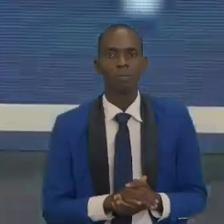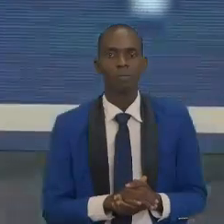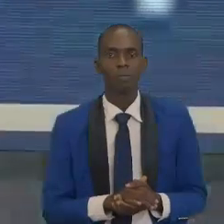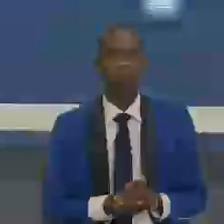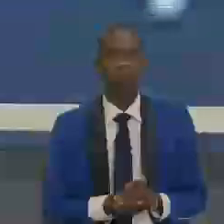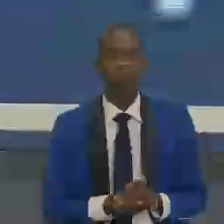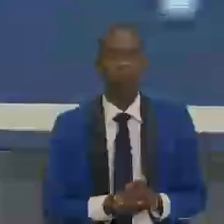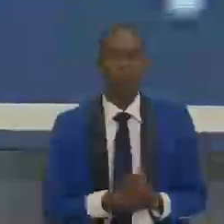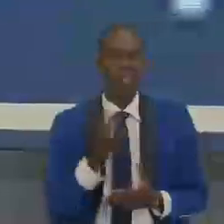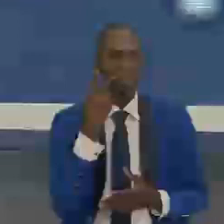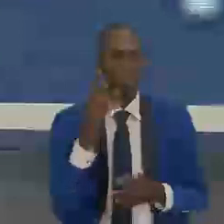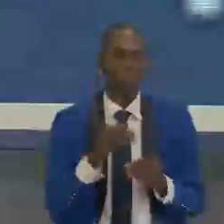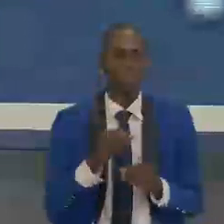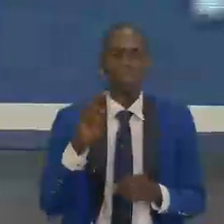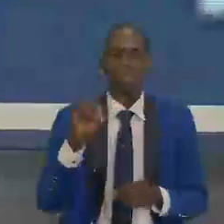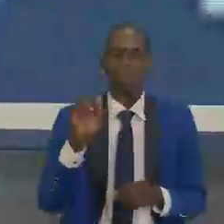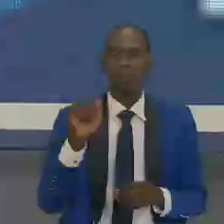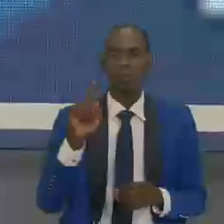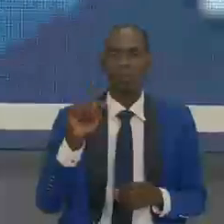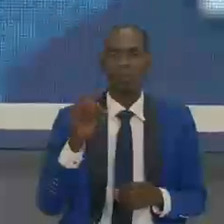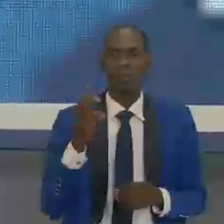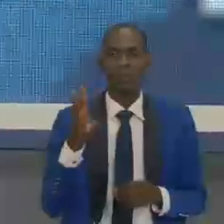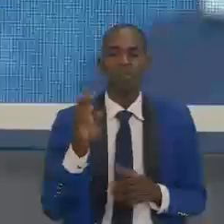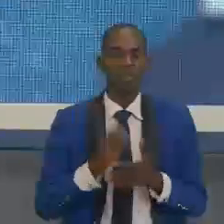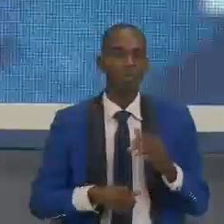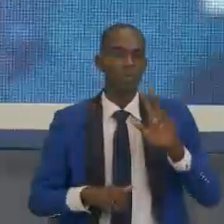Look at Matthew chapter 13, verse 16.